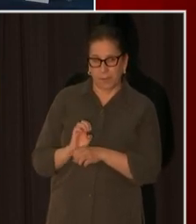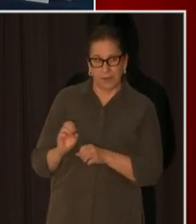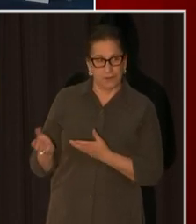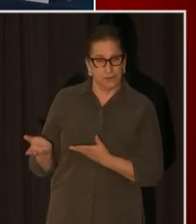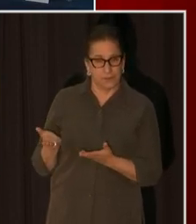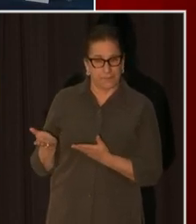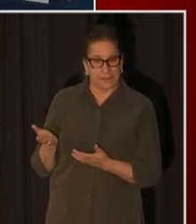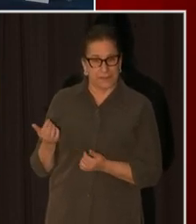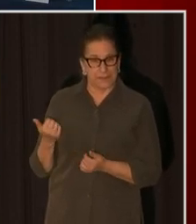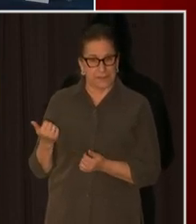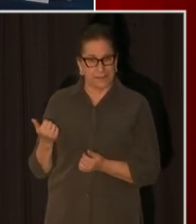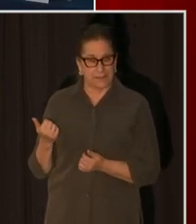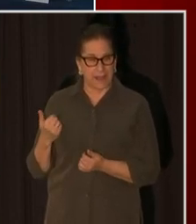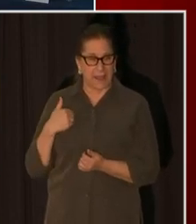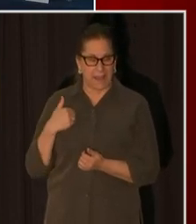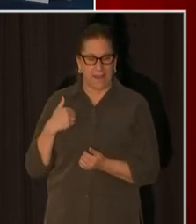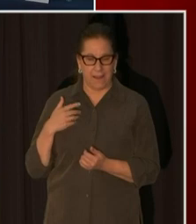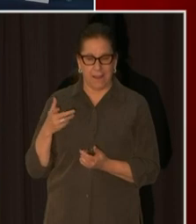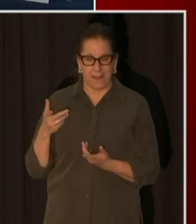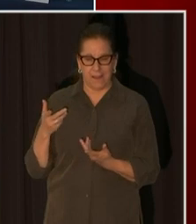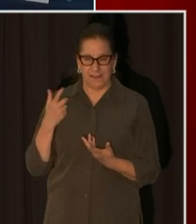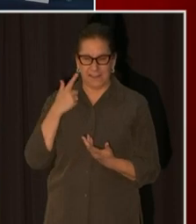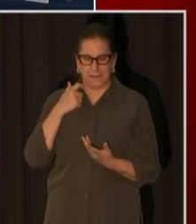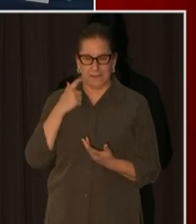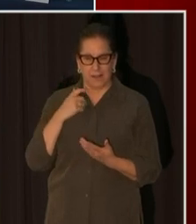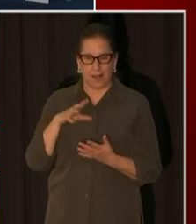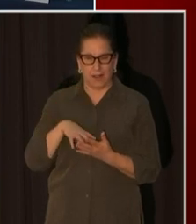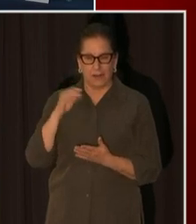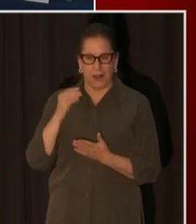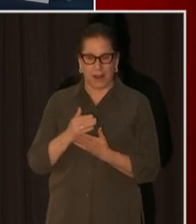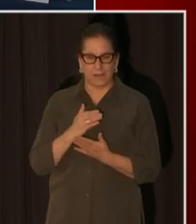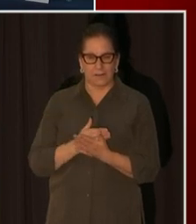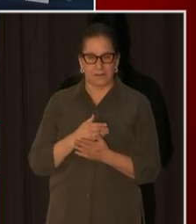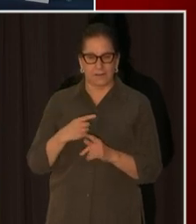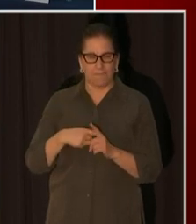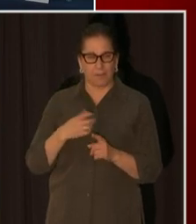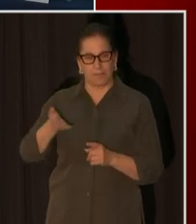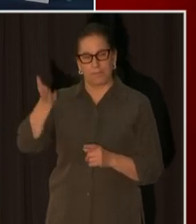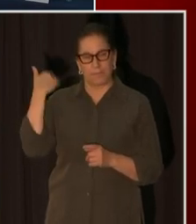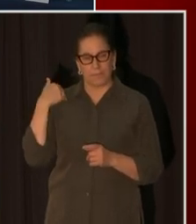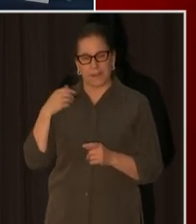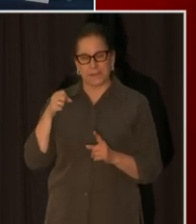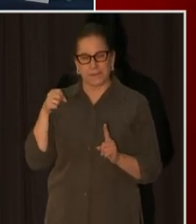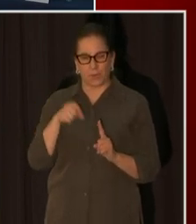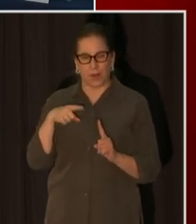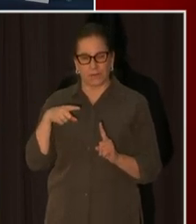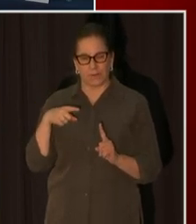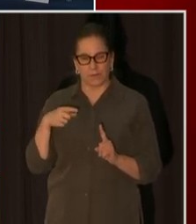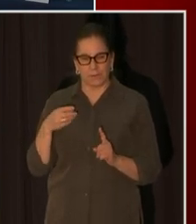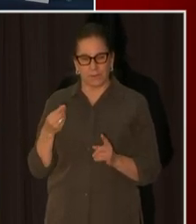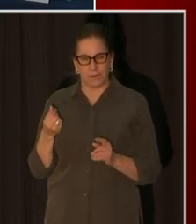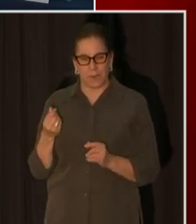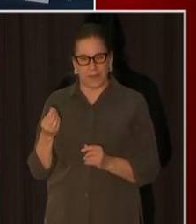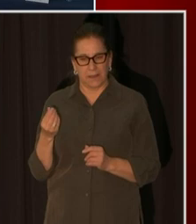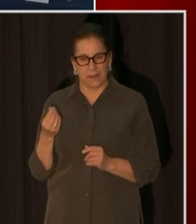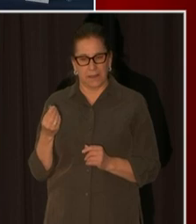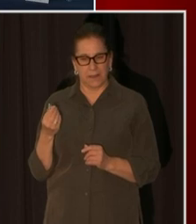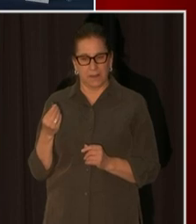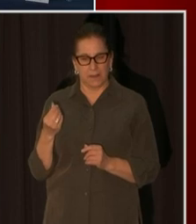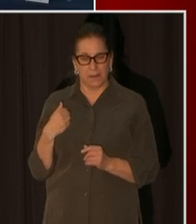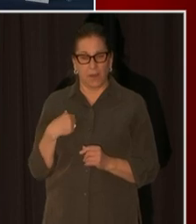so I wanted to make just a few recommendations about a resilient recovery. And I think it's